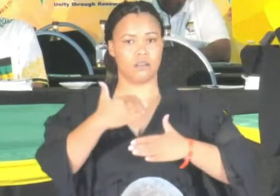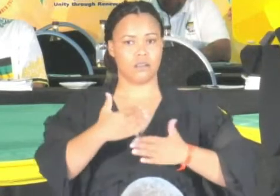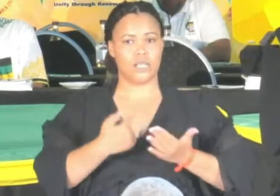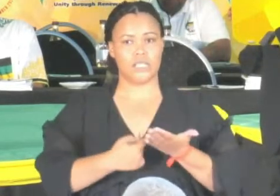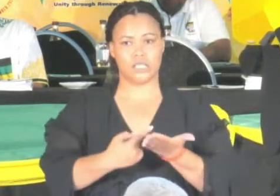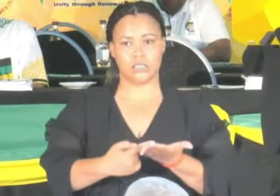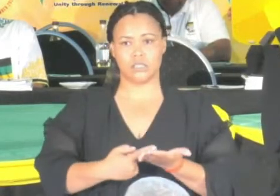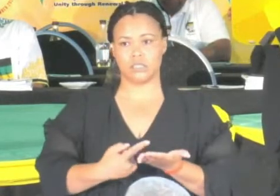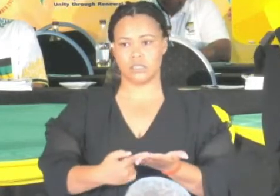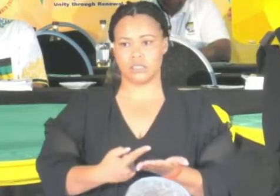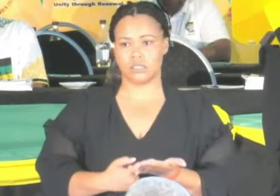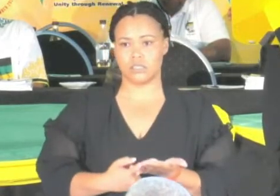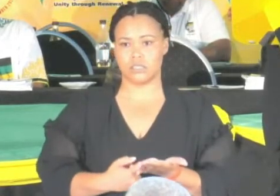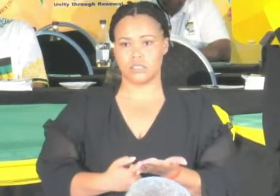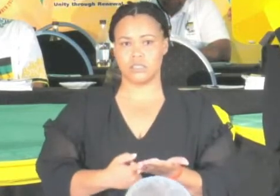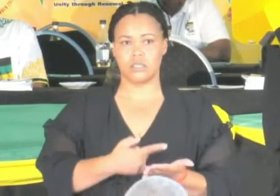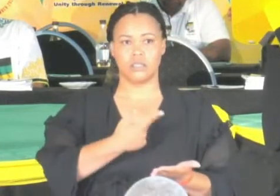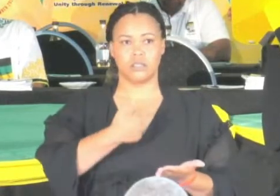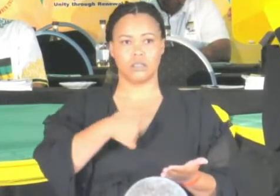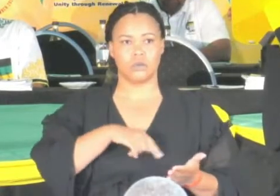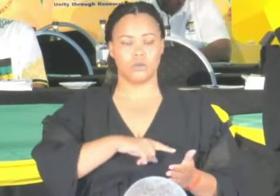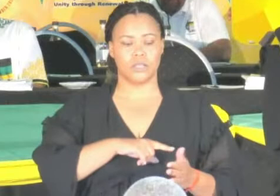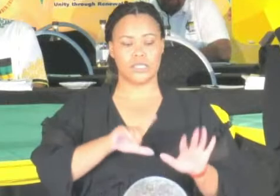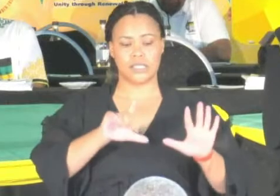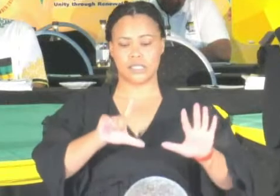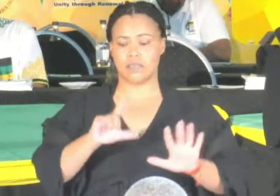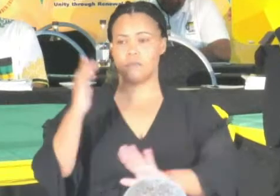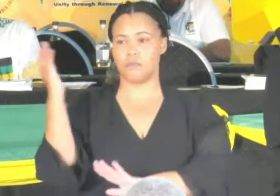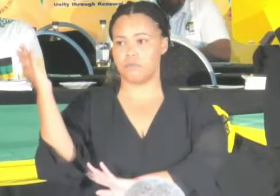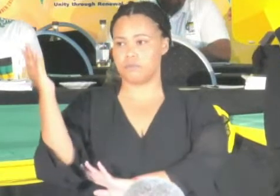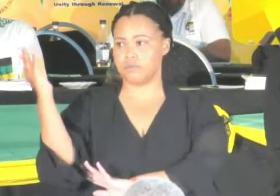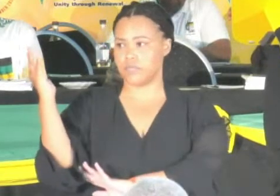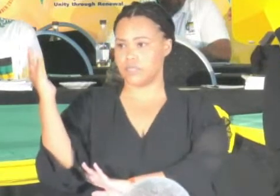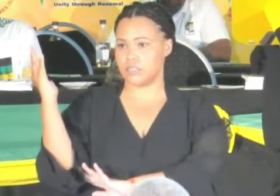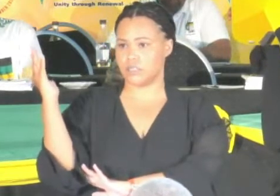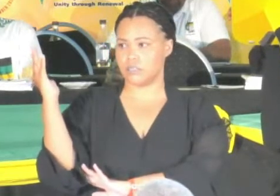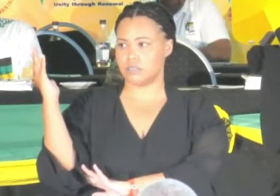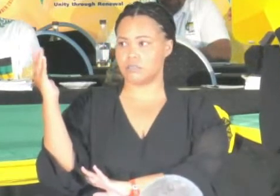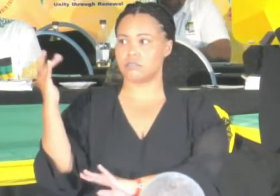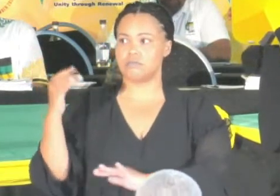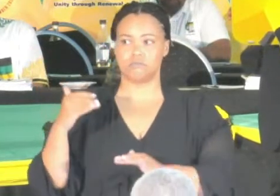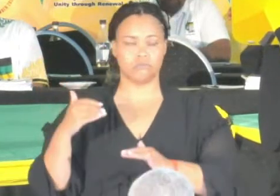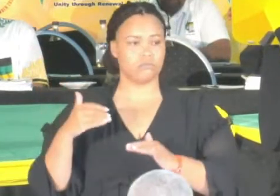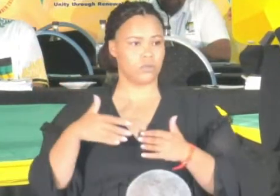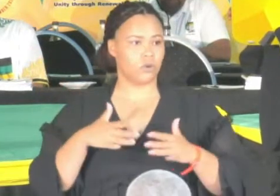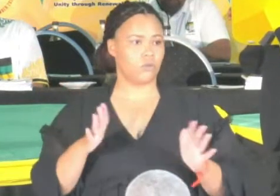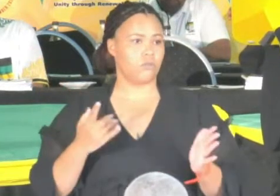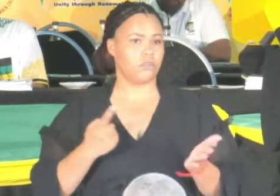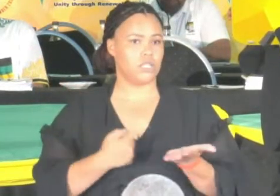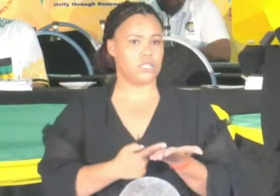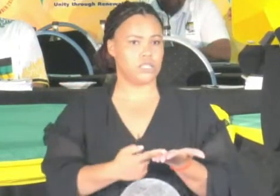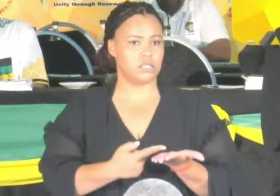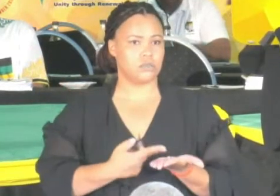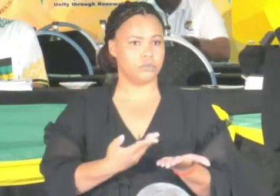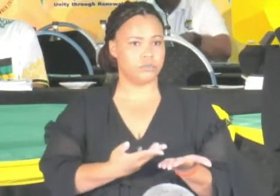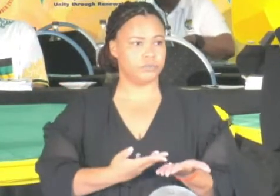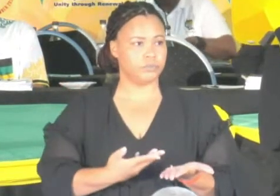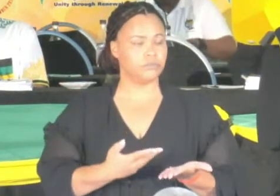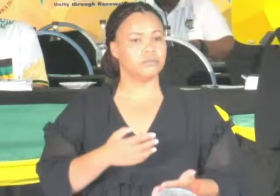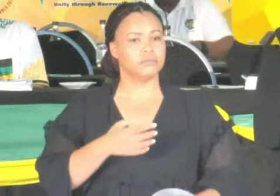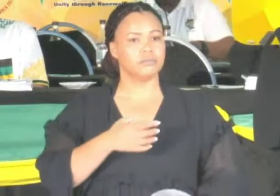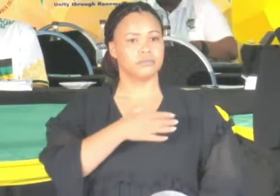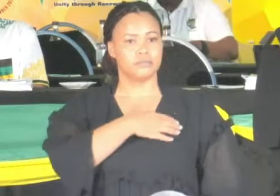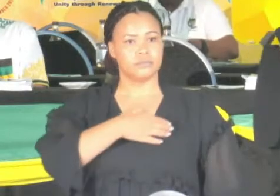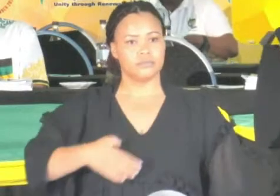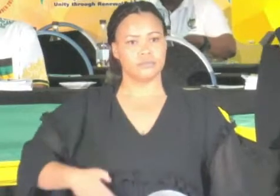discussion. We'll receive seven presentations, open for discussion. Comrade